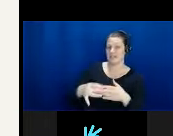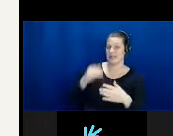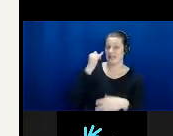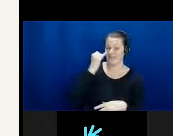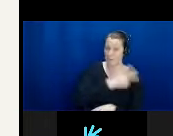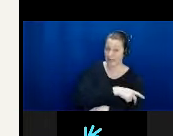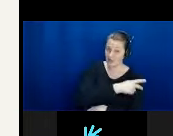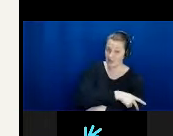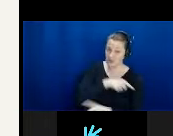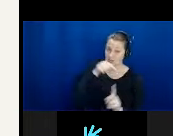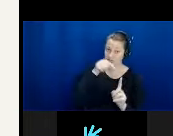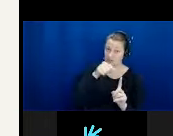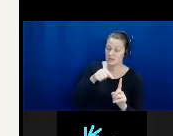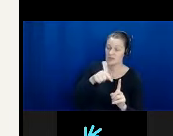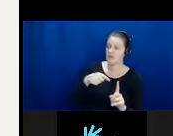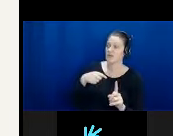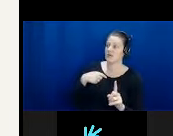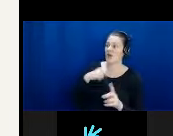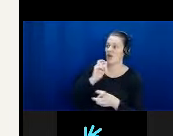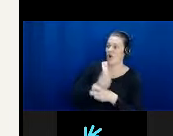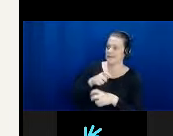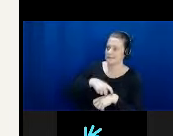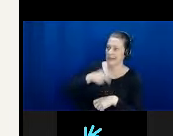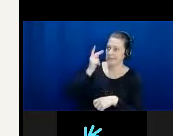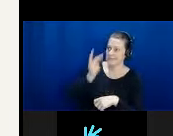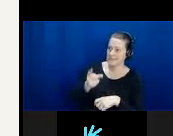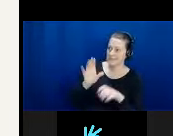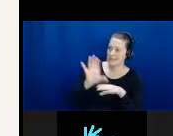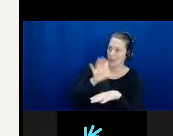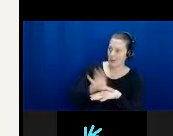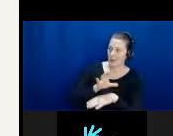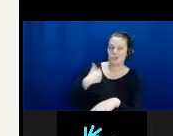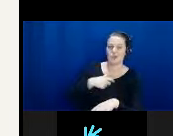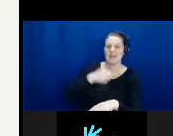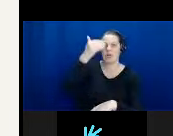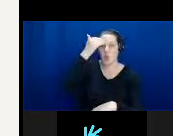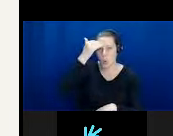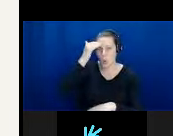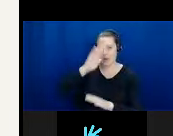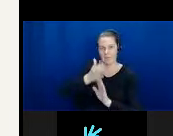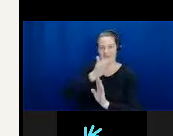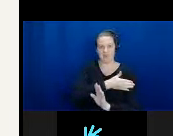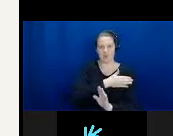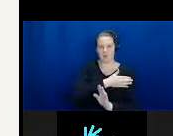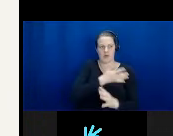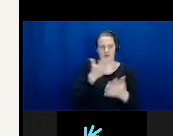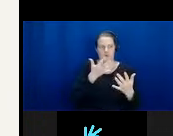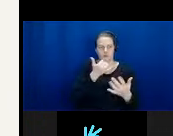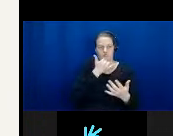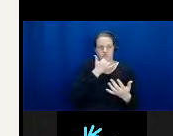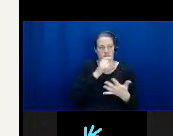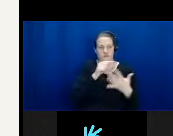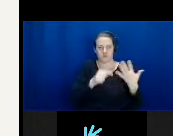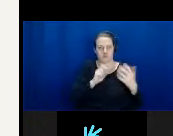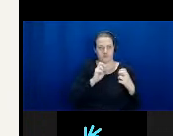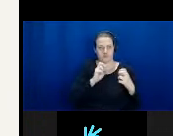like I'm having a hard time seeing my computer, and if we know that ahead of time, that's always great. Sometimes we get referrals